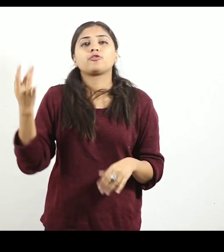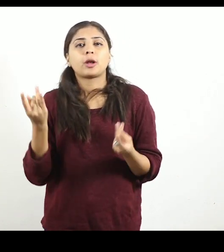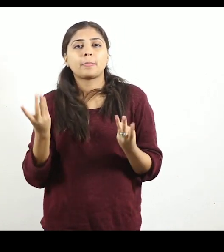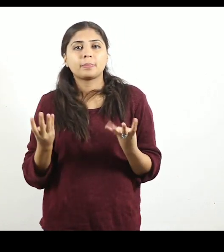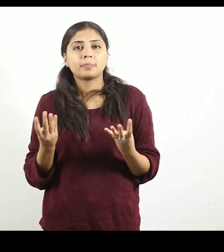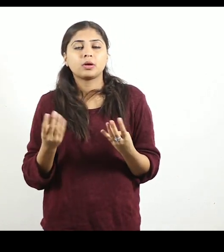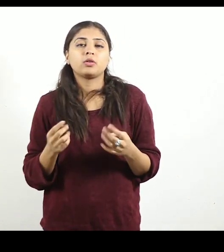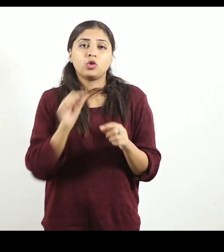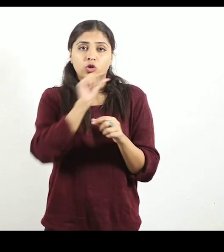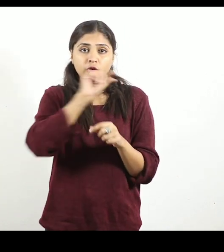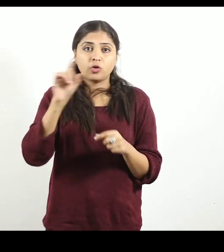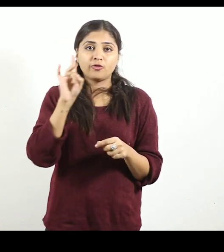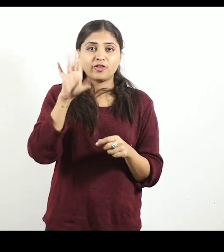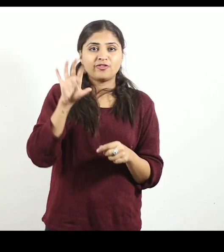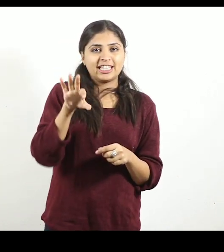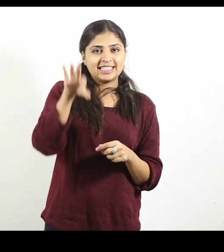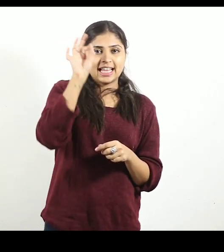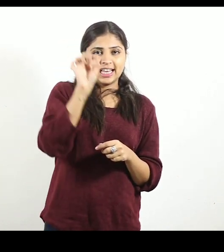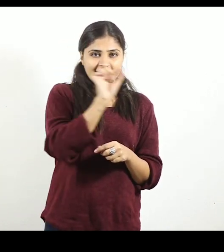in the image below.